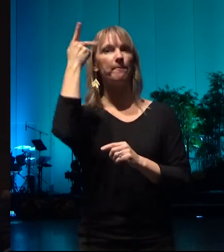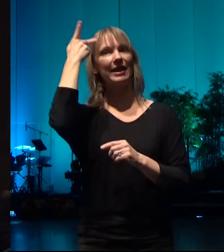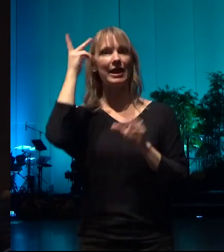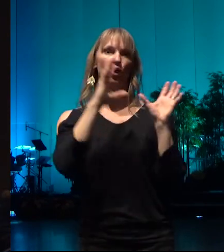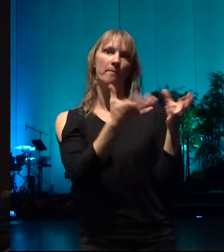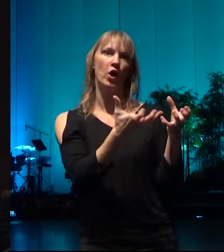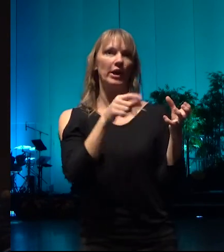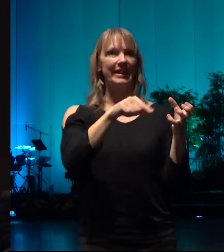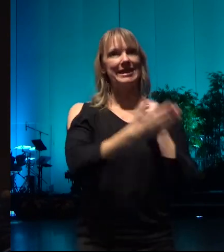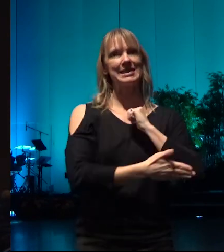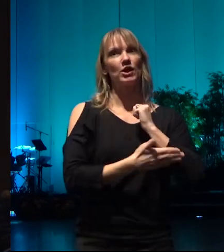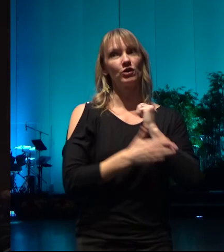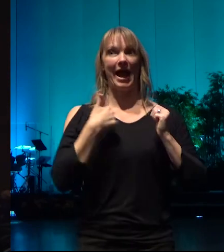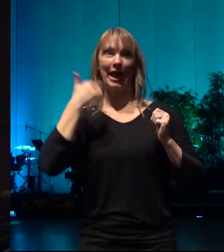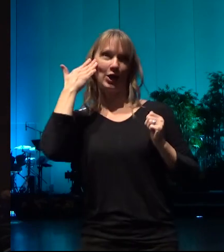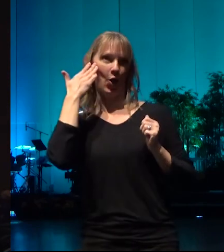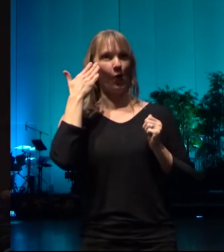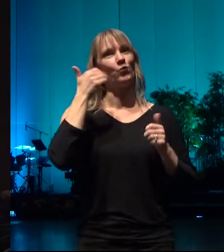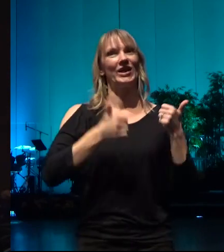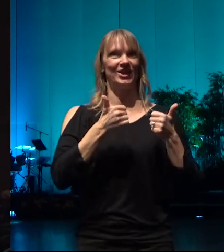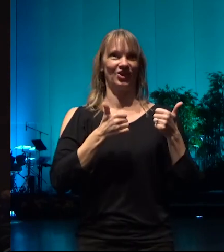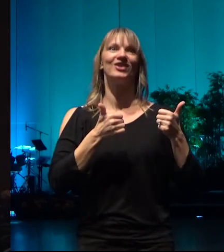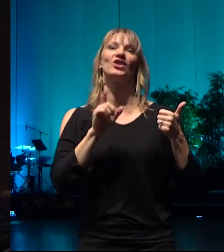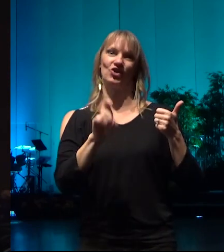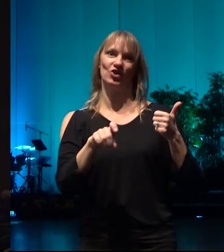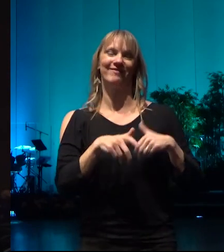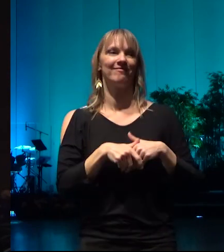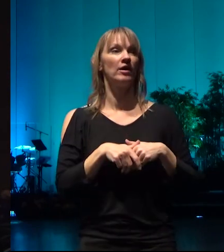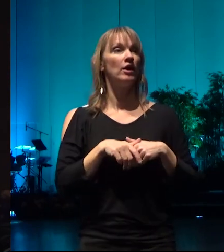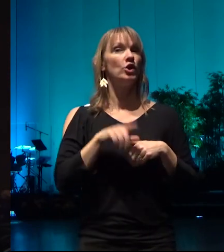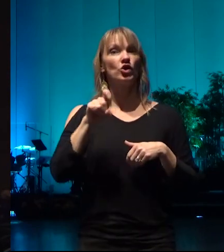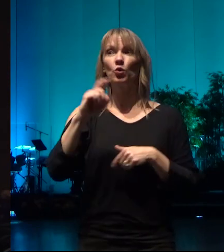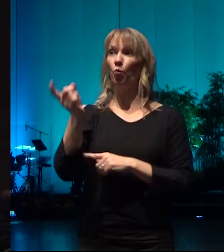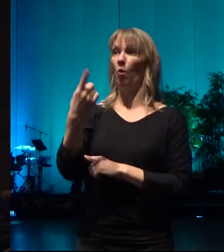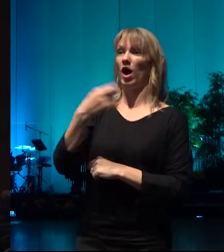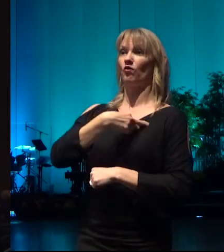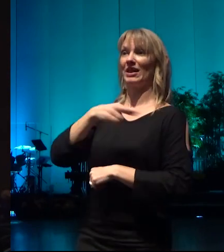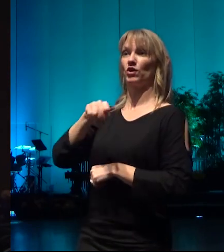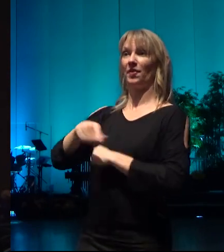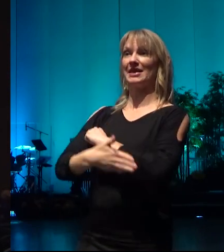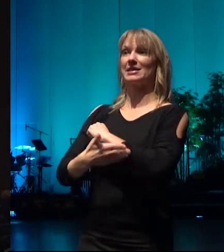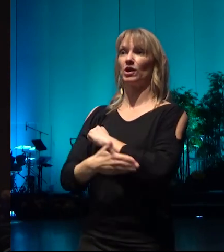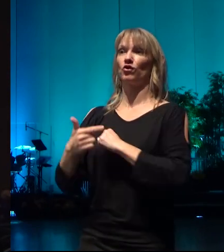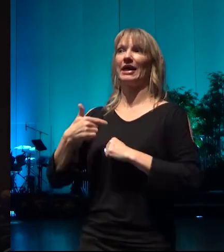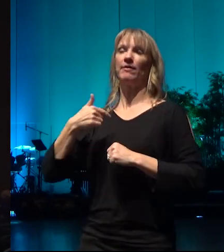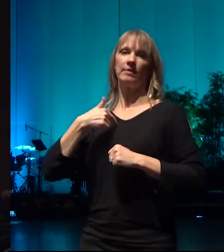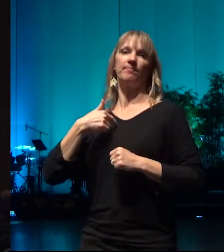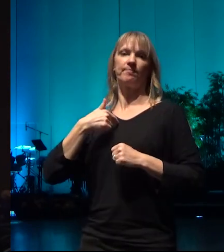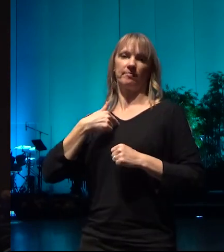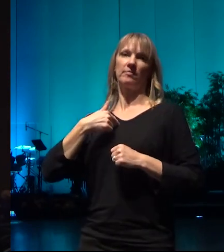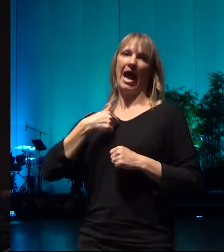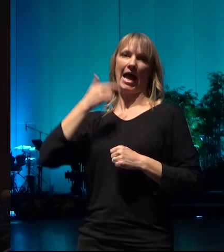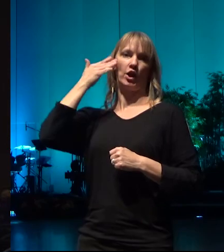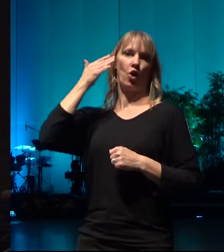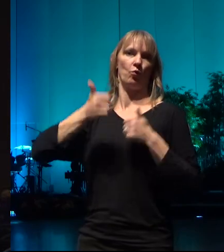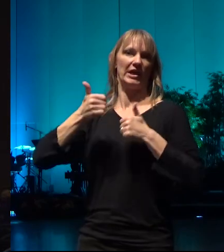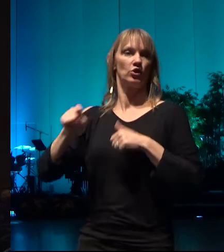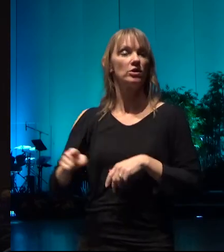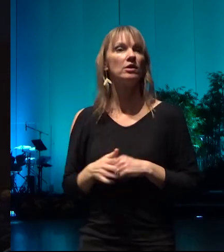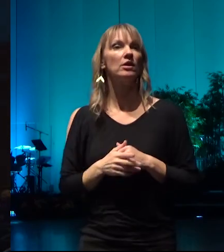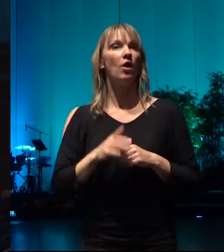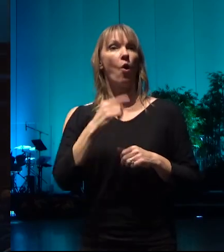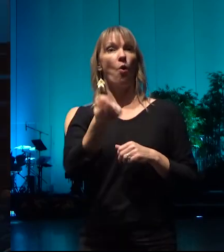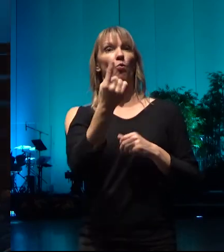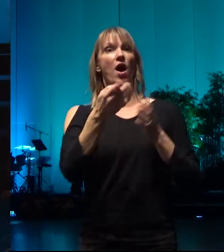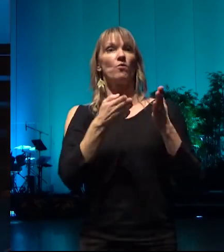should only be one political party in this country, and I know the one it should be, right? There should only be one religion in this country, and I know the one it should be.